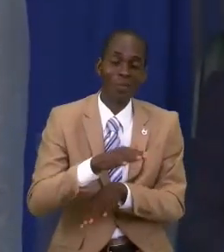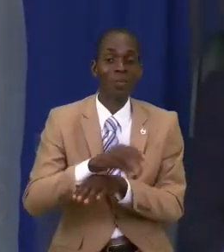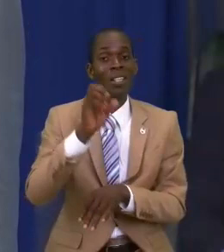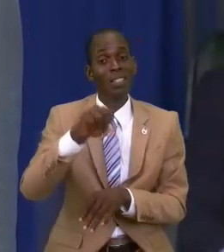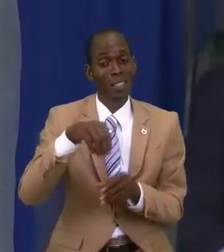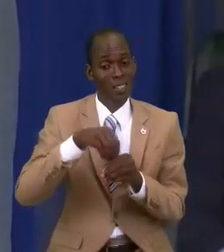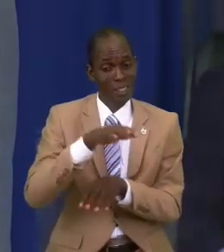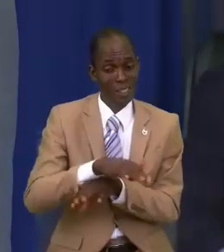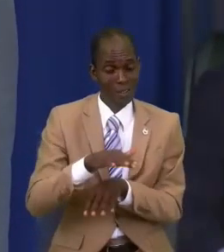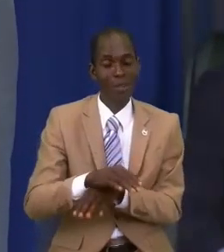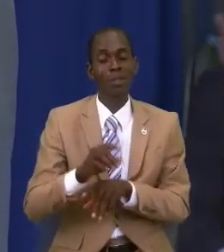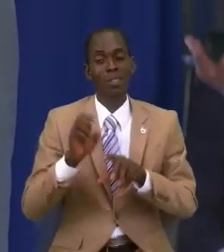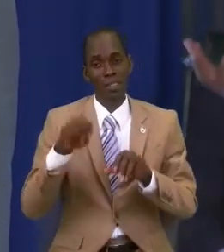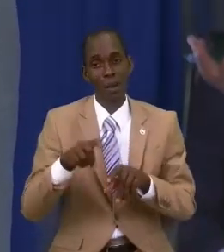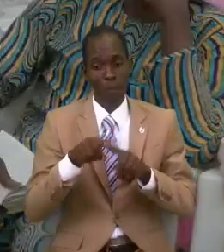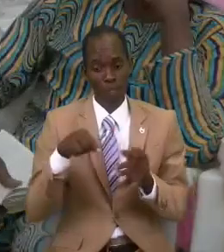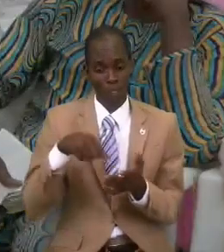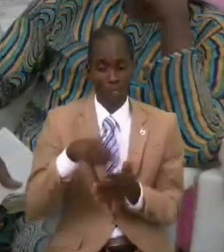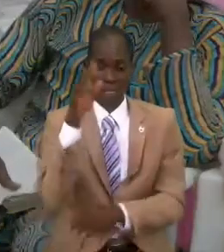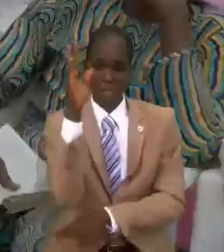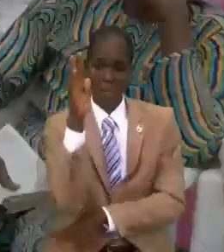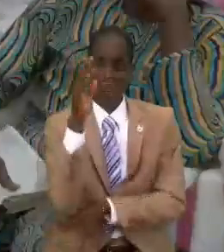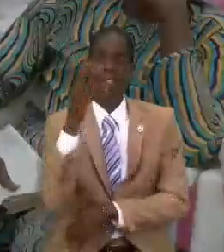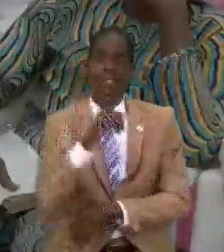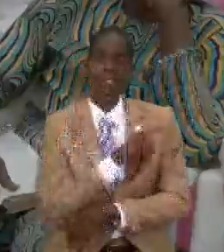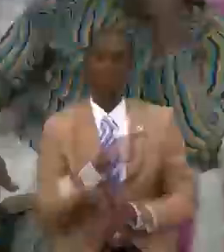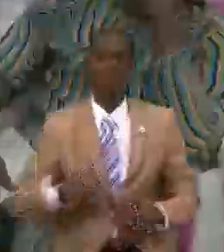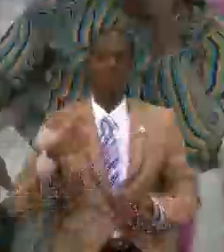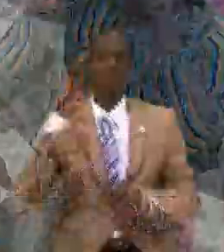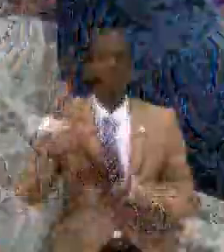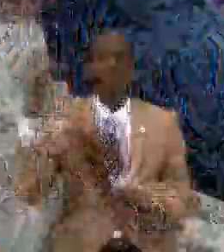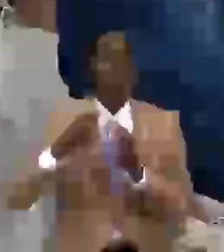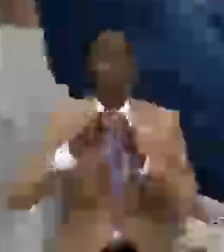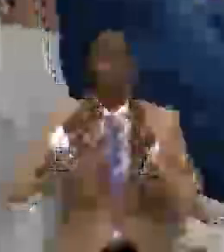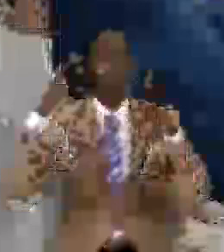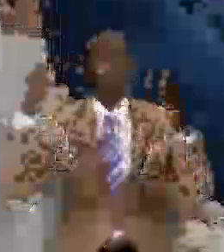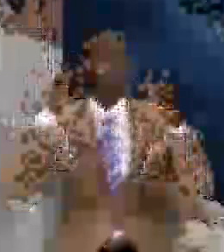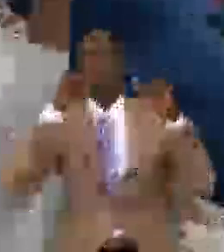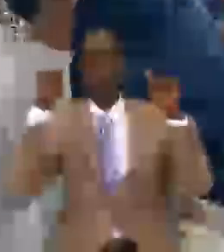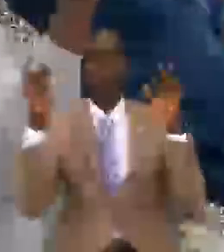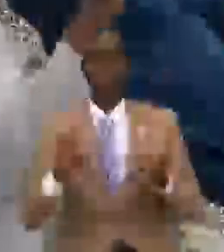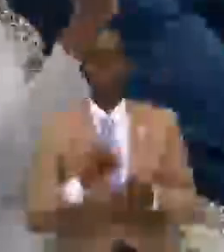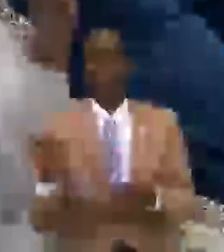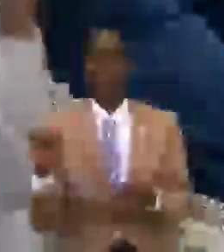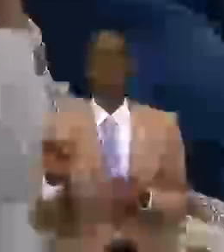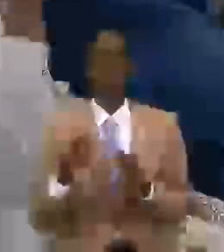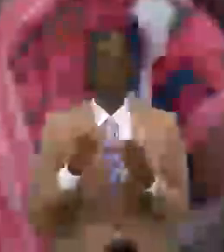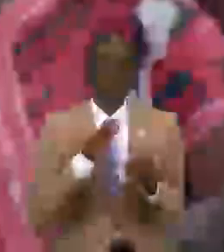bring abundant blessing, sufficient blessing, internal